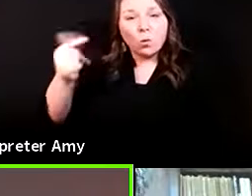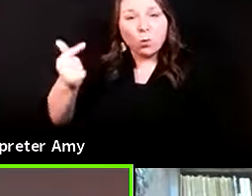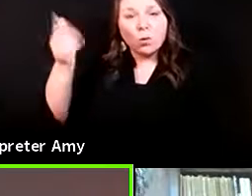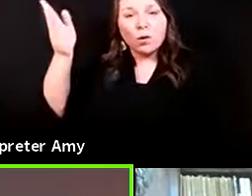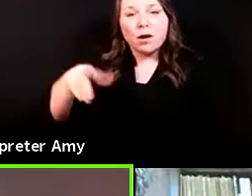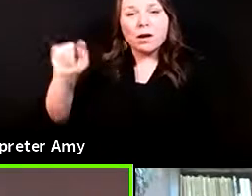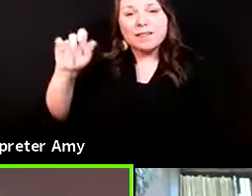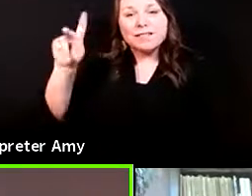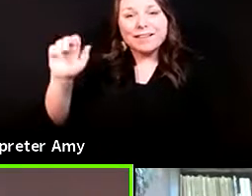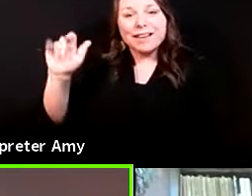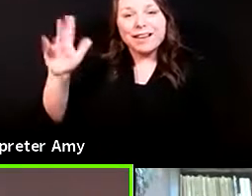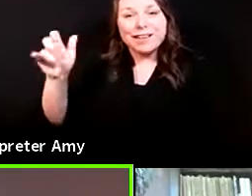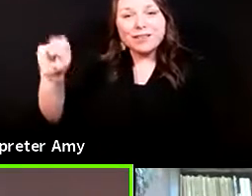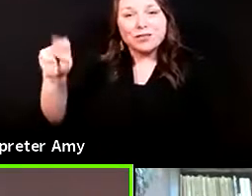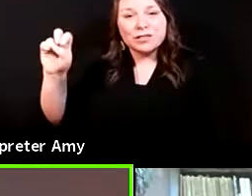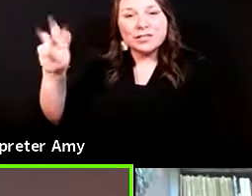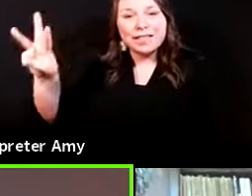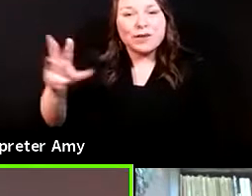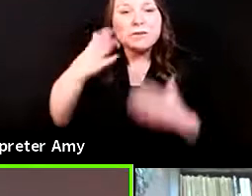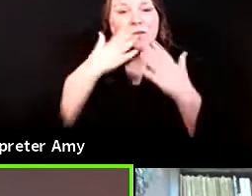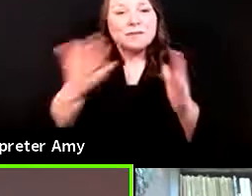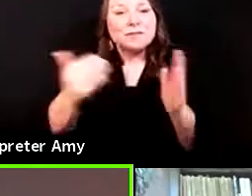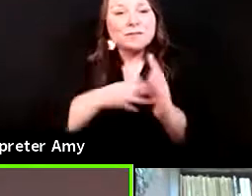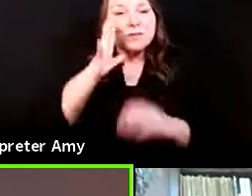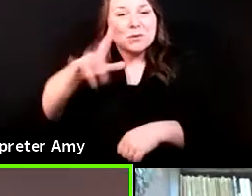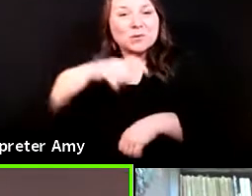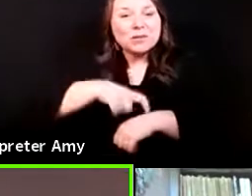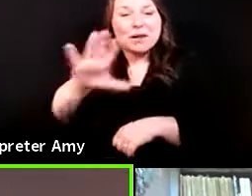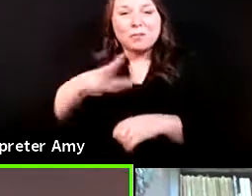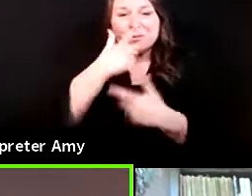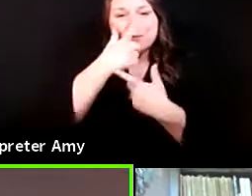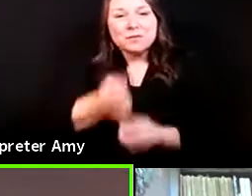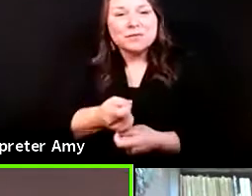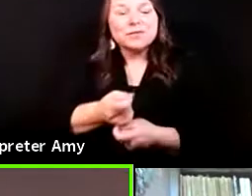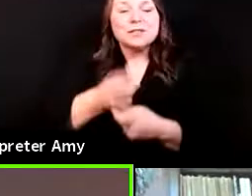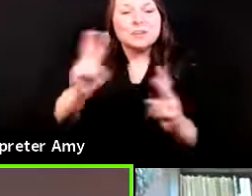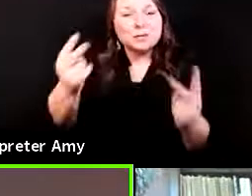americares.org/take action now. Thank you again for your time, for your interest, and for your support.